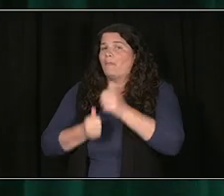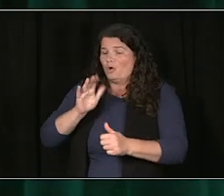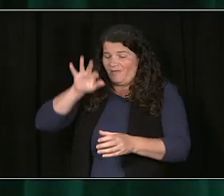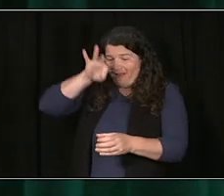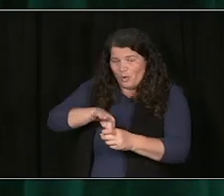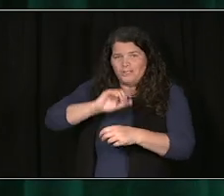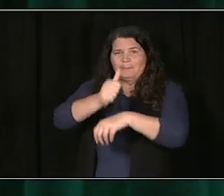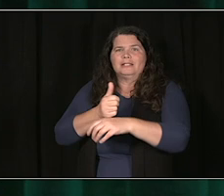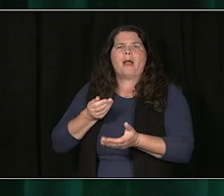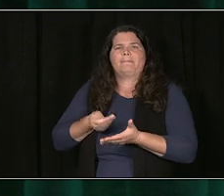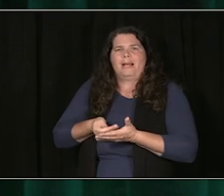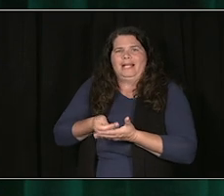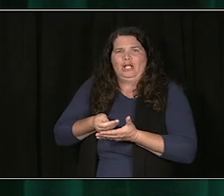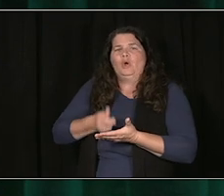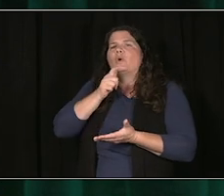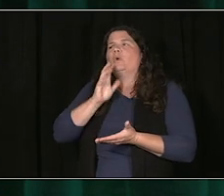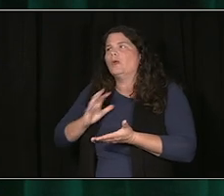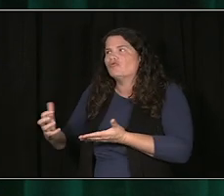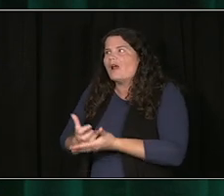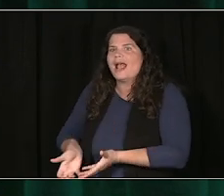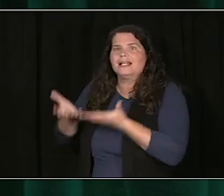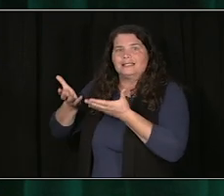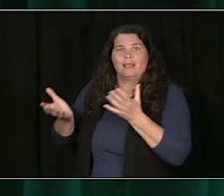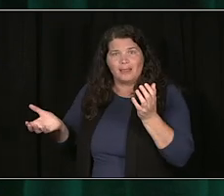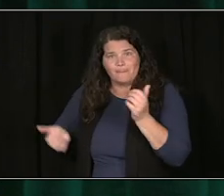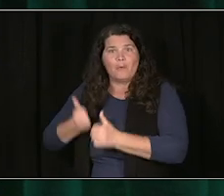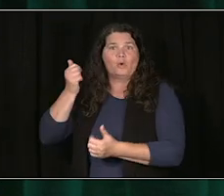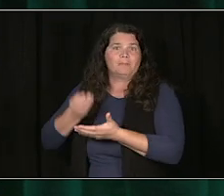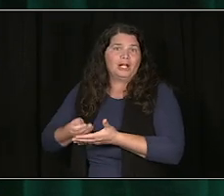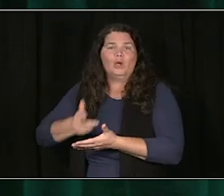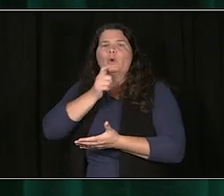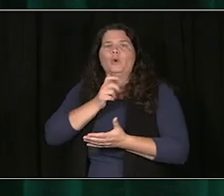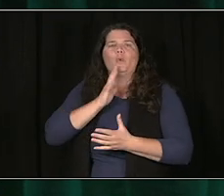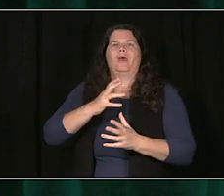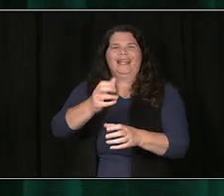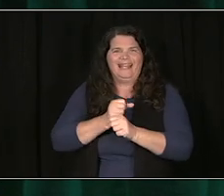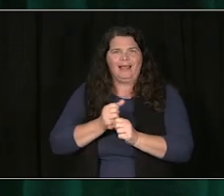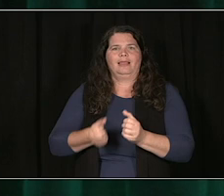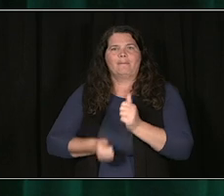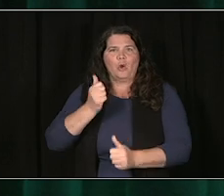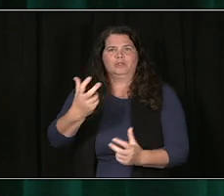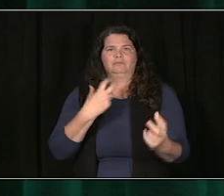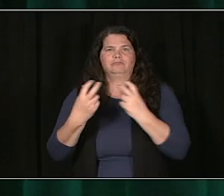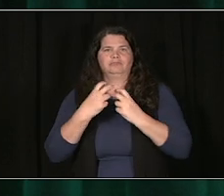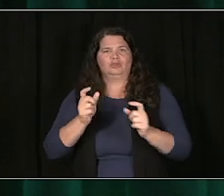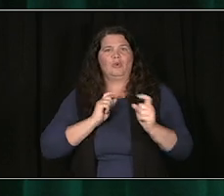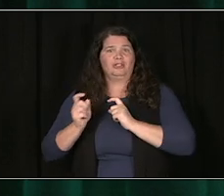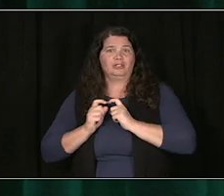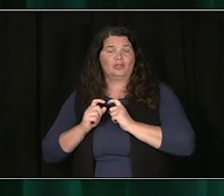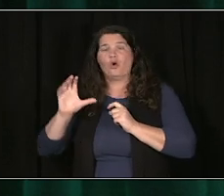money? Who is going to give the most money? Corporations, PACs, individuals are not giving money to Black